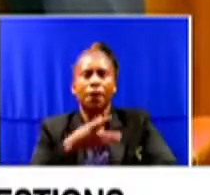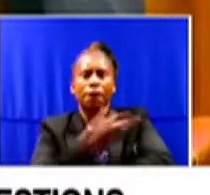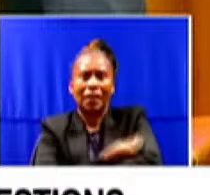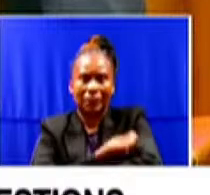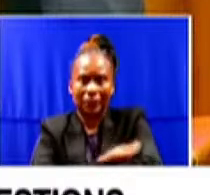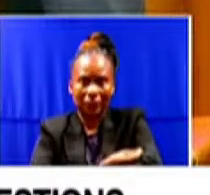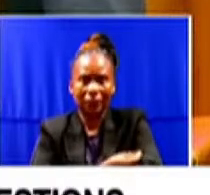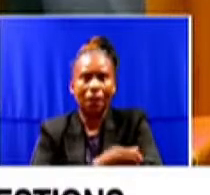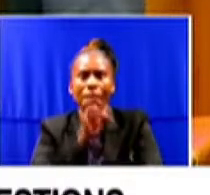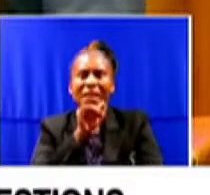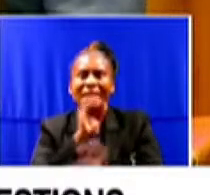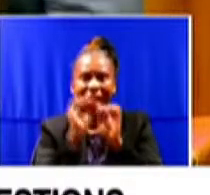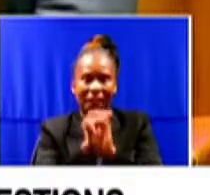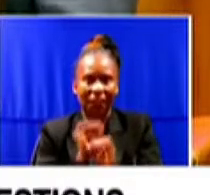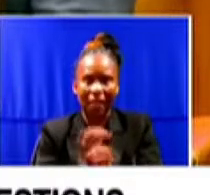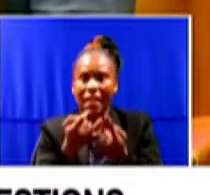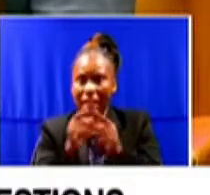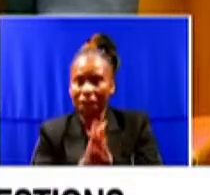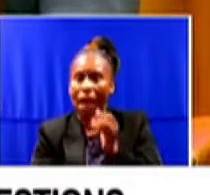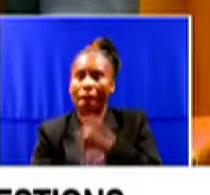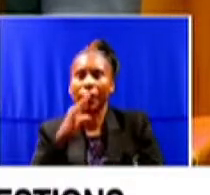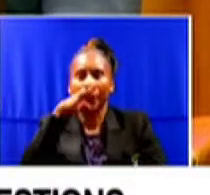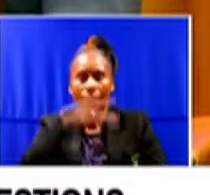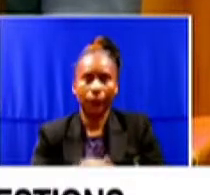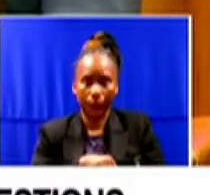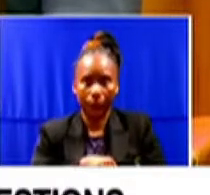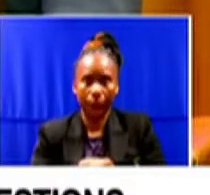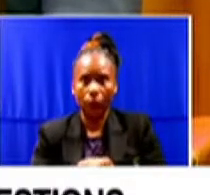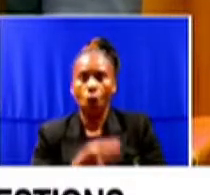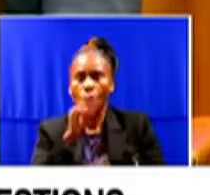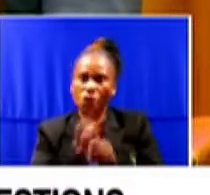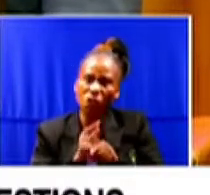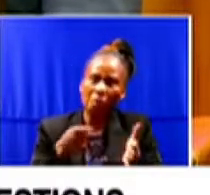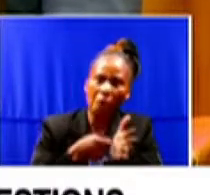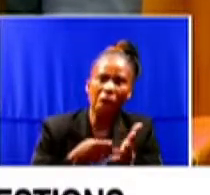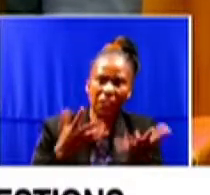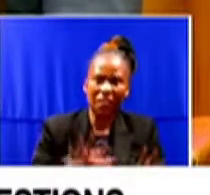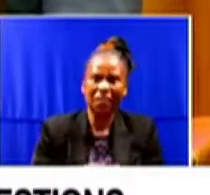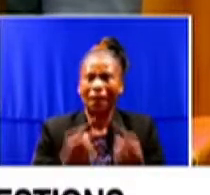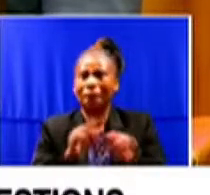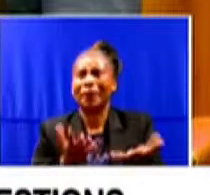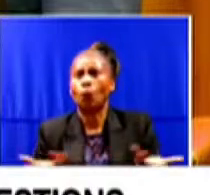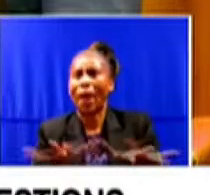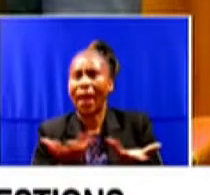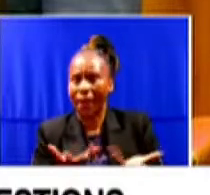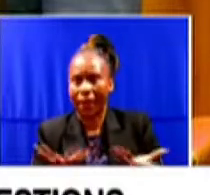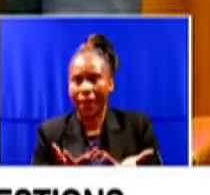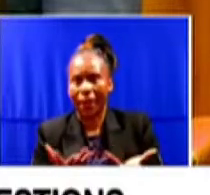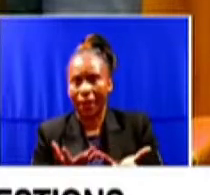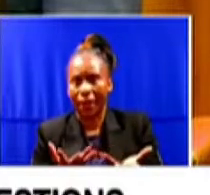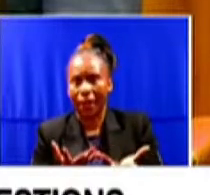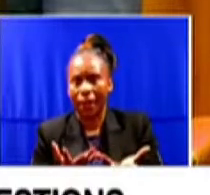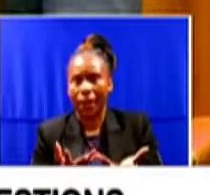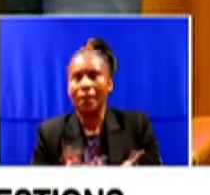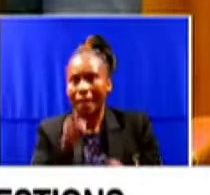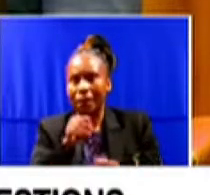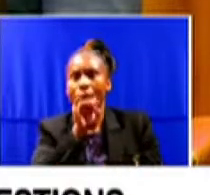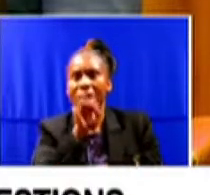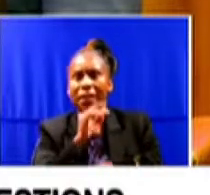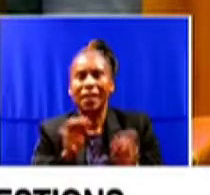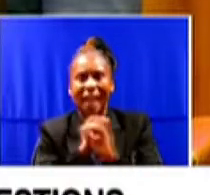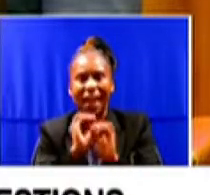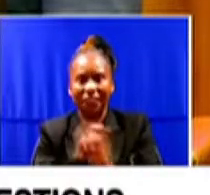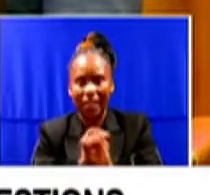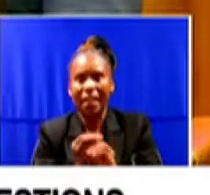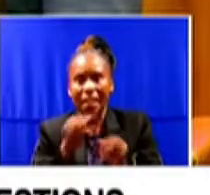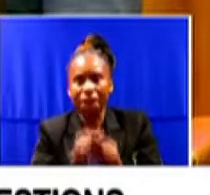nothing if we don't actually have them. Promises of 40 million vaccinated by the end of the year mean nothing if we cannot